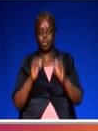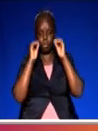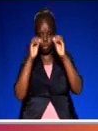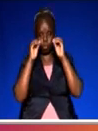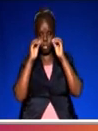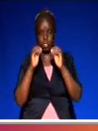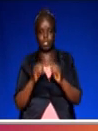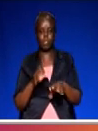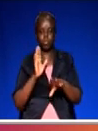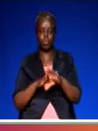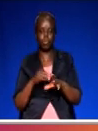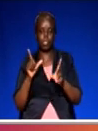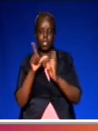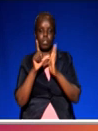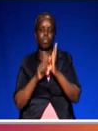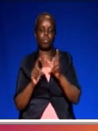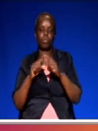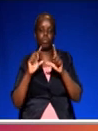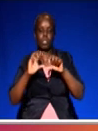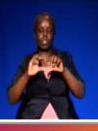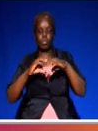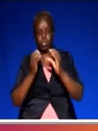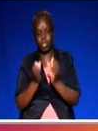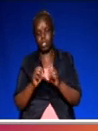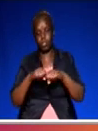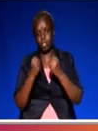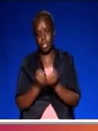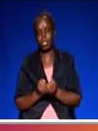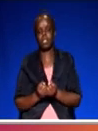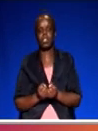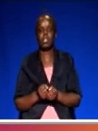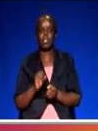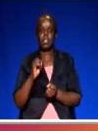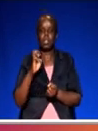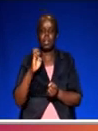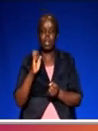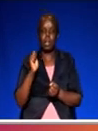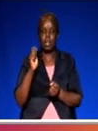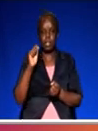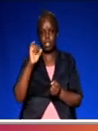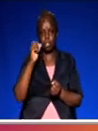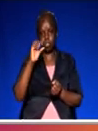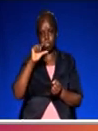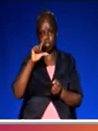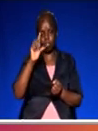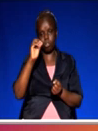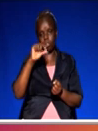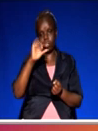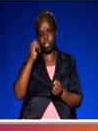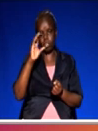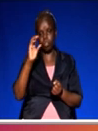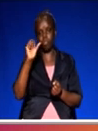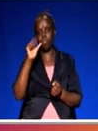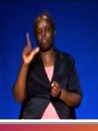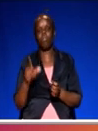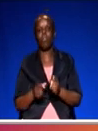society. There are ideological narratives, which will be the subject of today's discussion. We